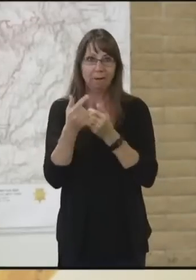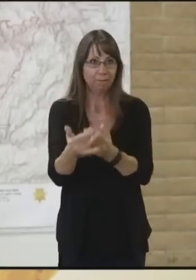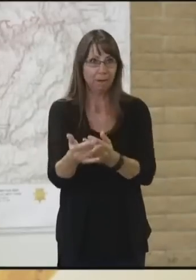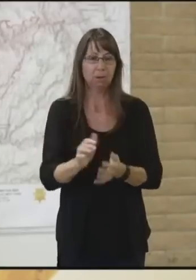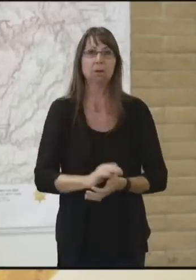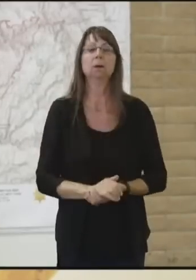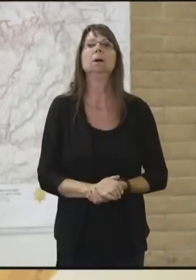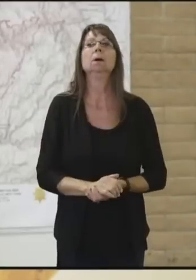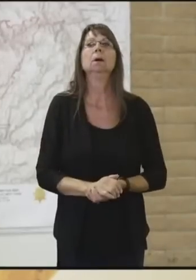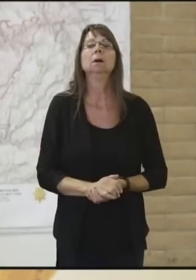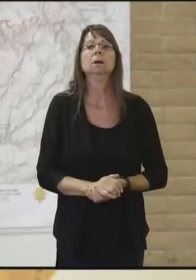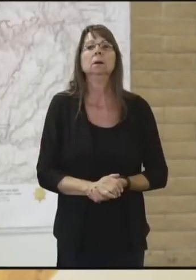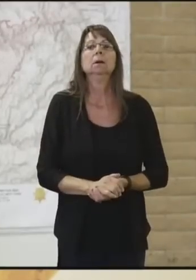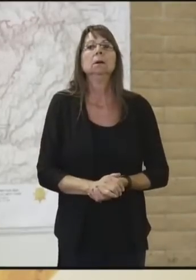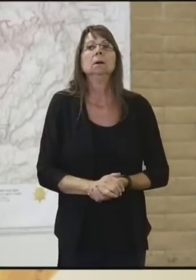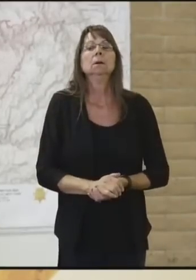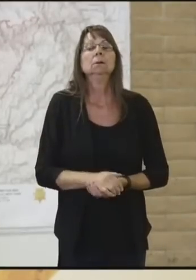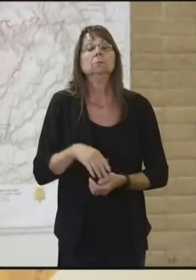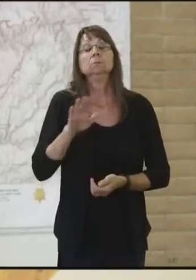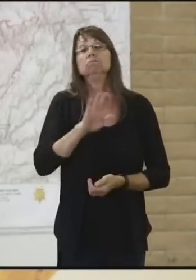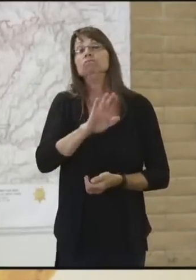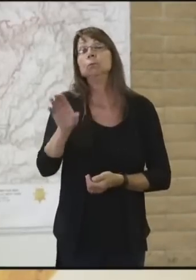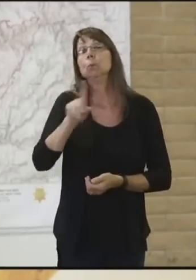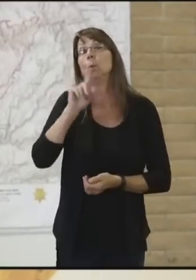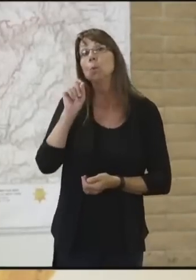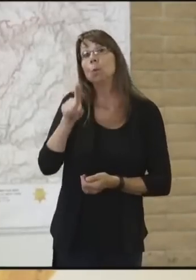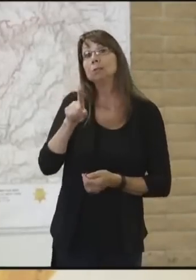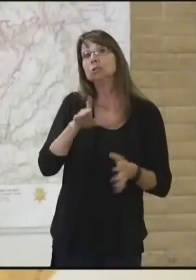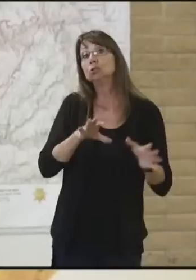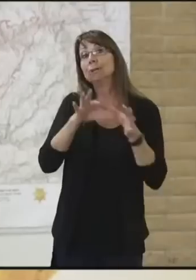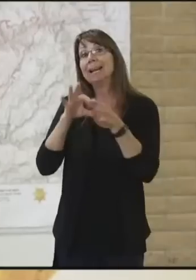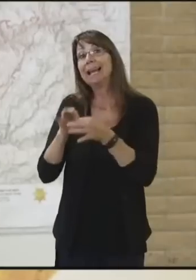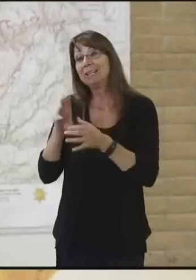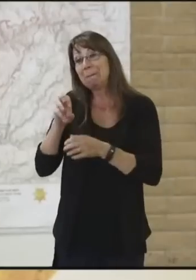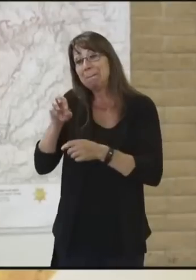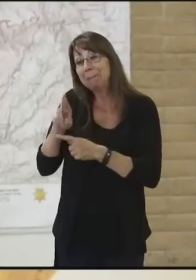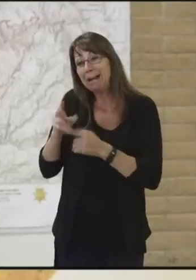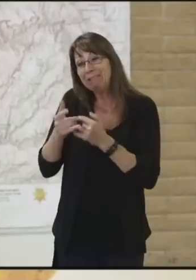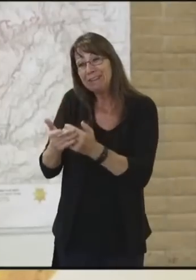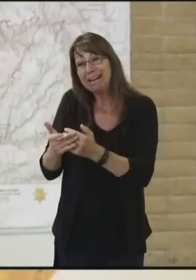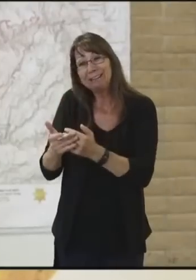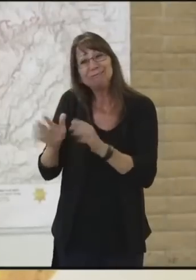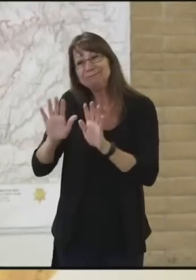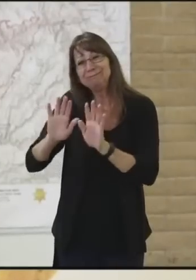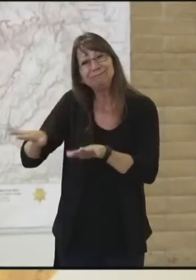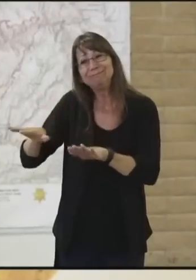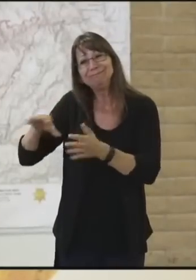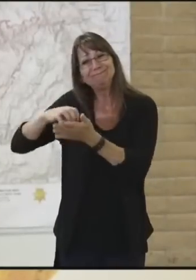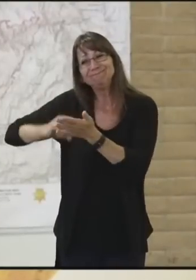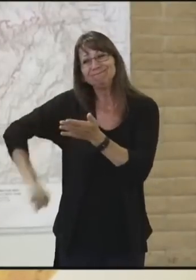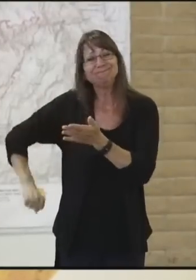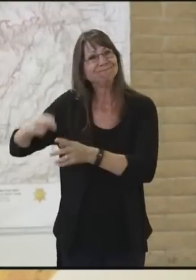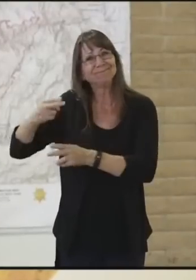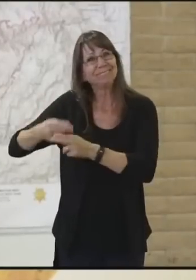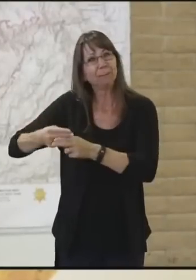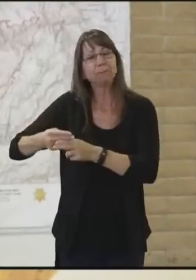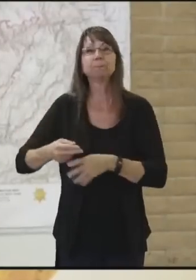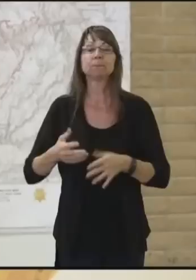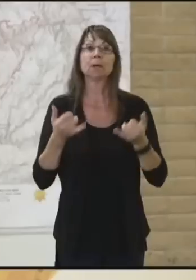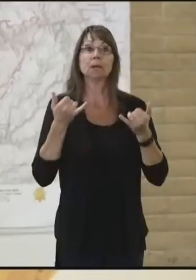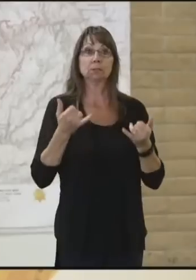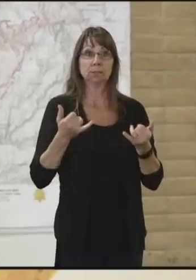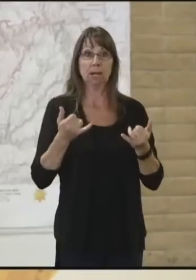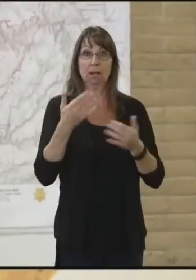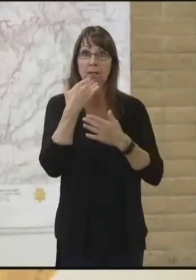were online that were referring to that, we are no longer using that term. With that, I thank you for tuning